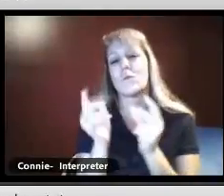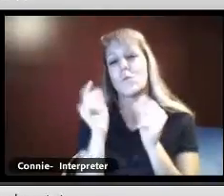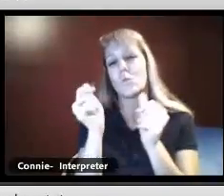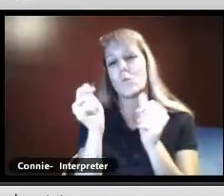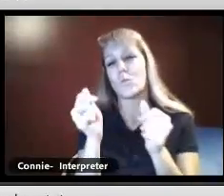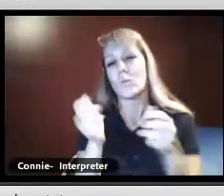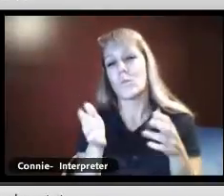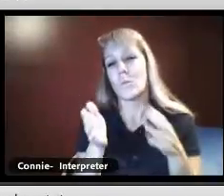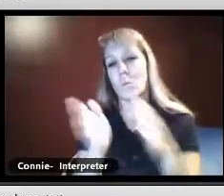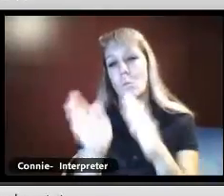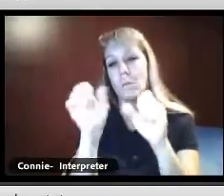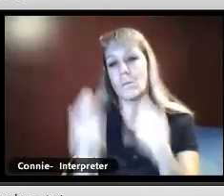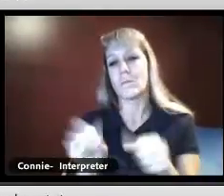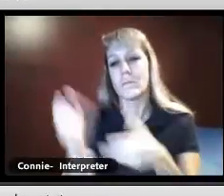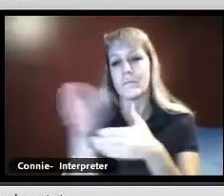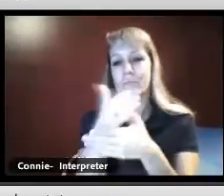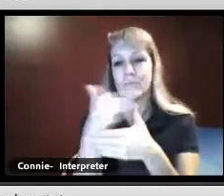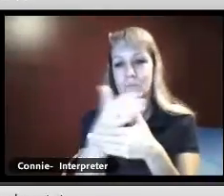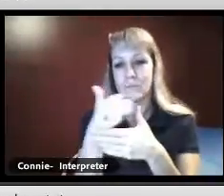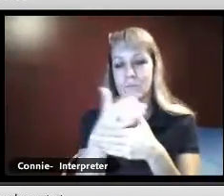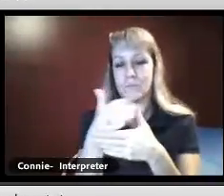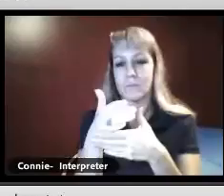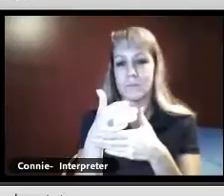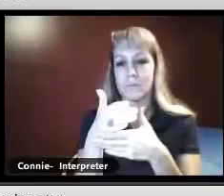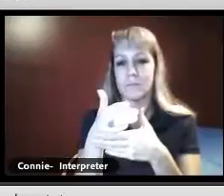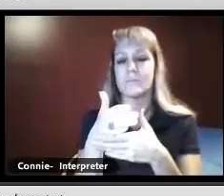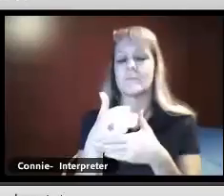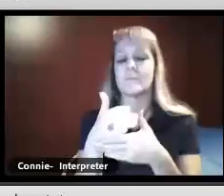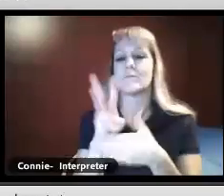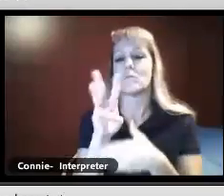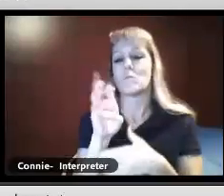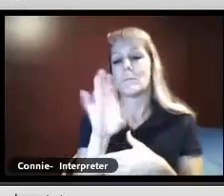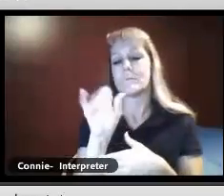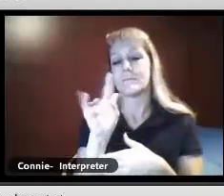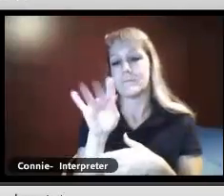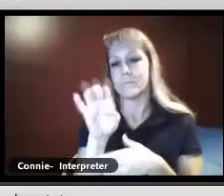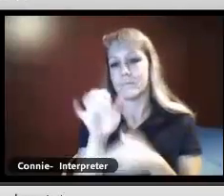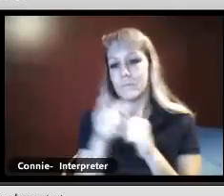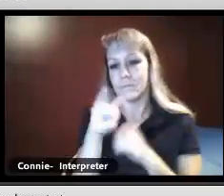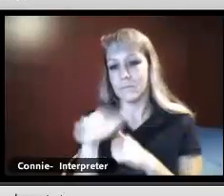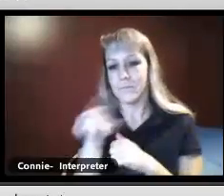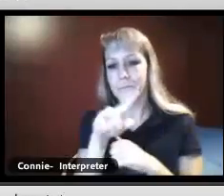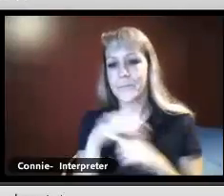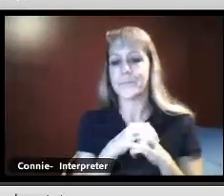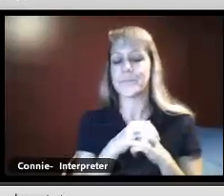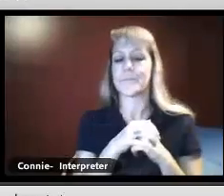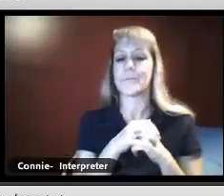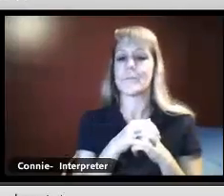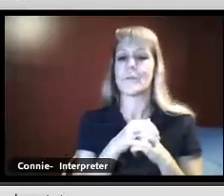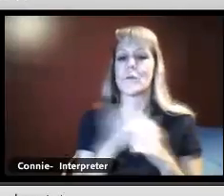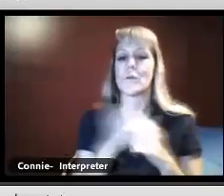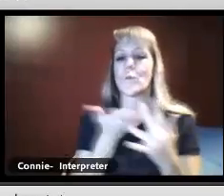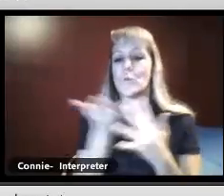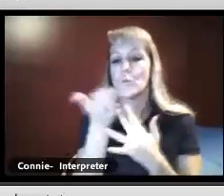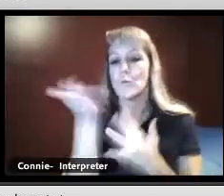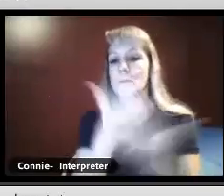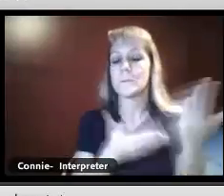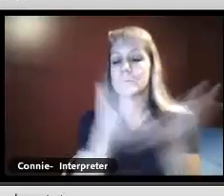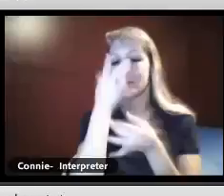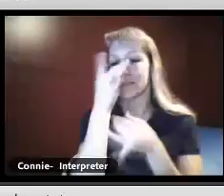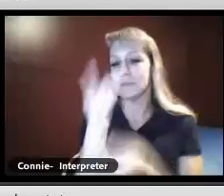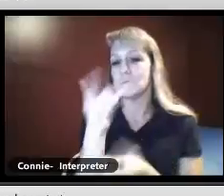to share particular websites with you and to walk you through some of the most interesting features of